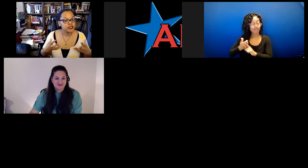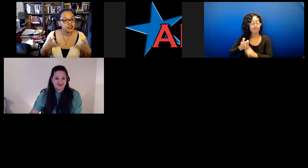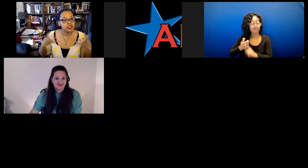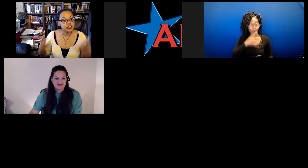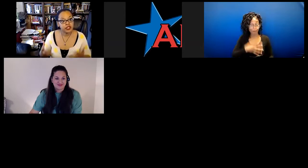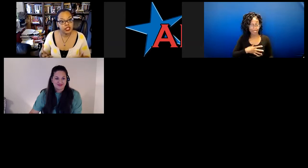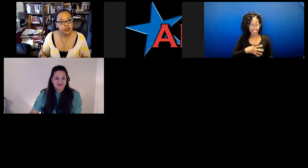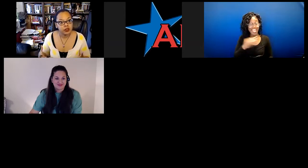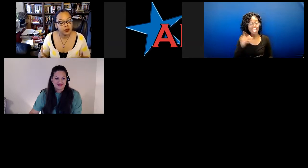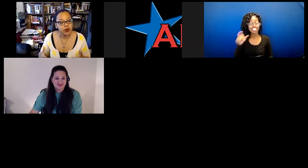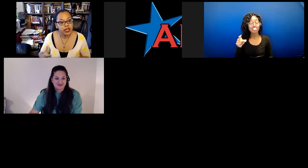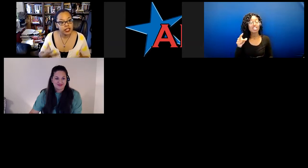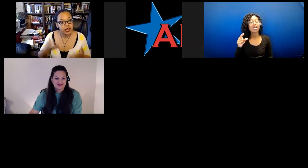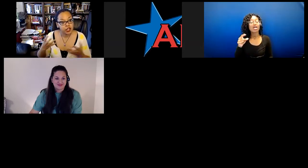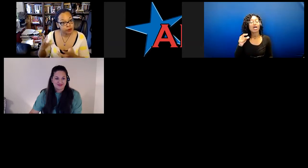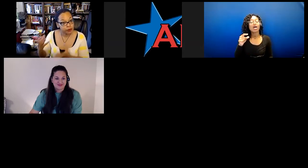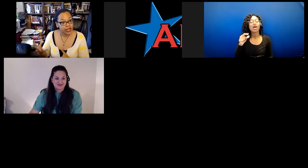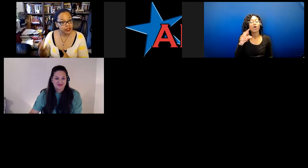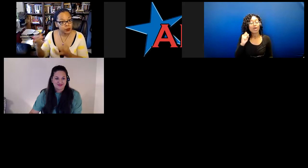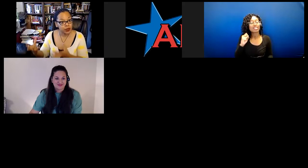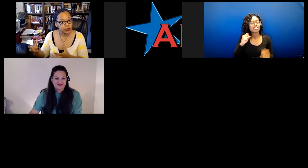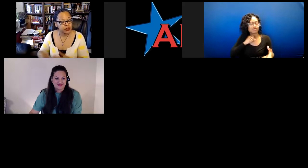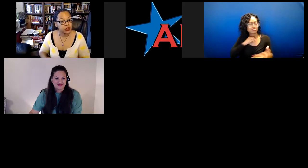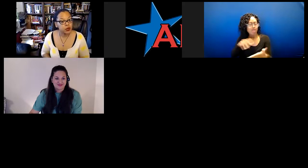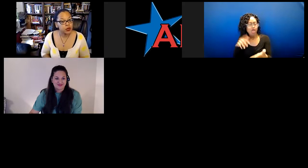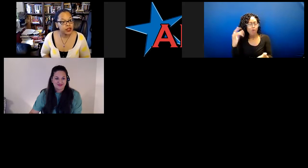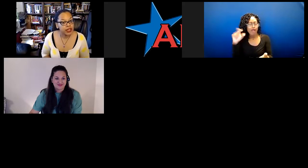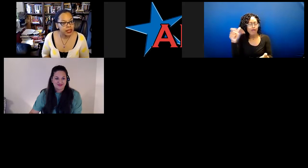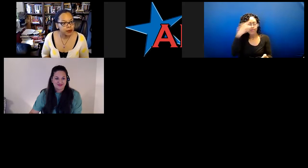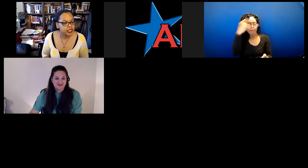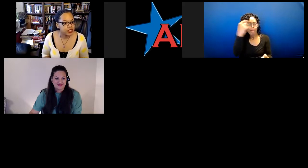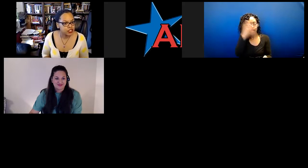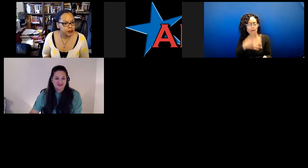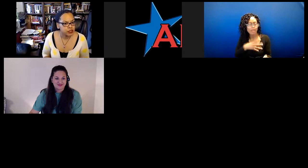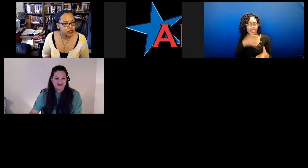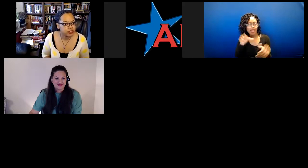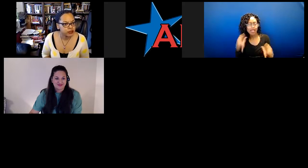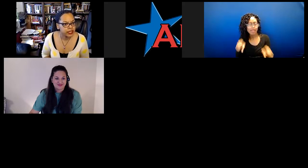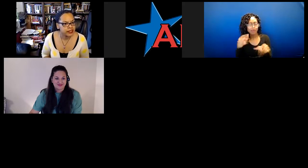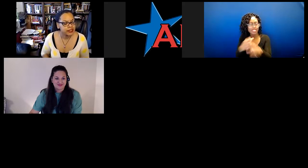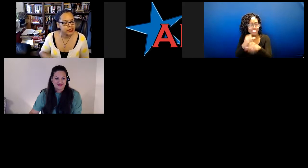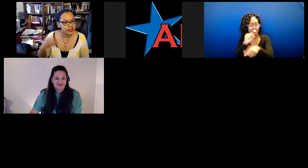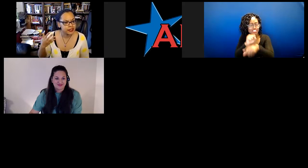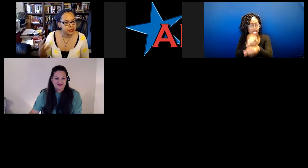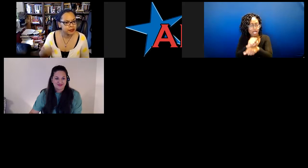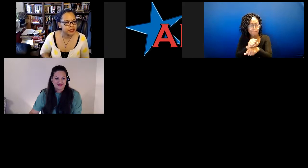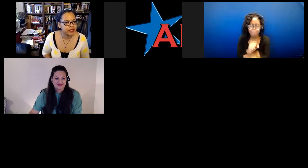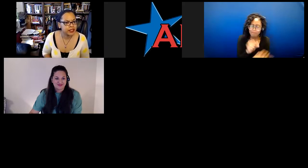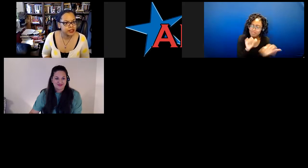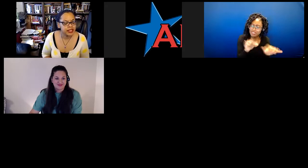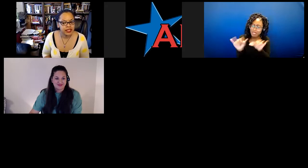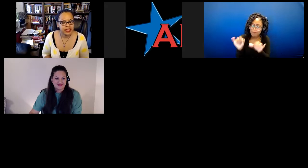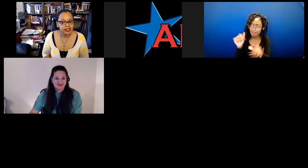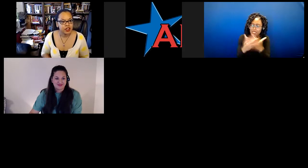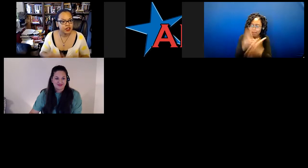was studying why other Black women were not able to get jobs in certain spaces, and in her particular